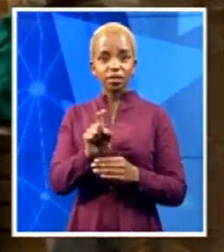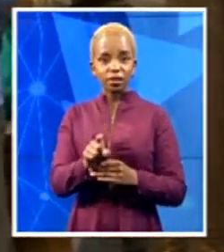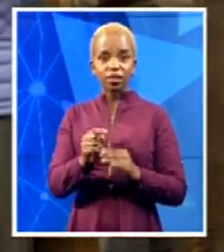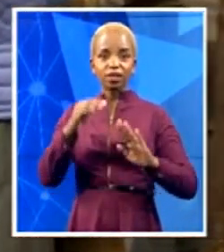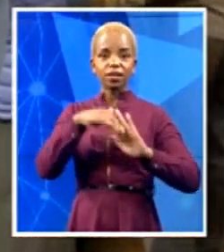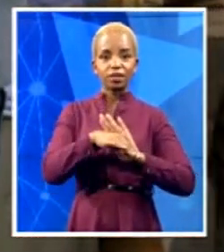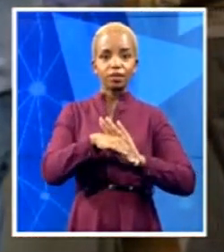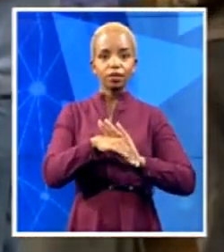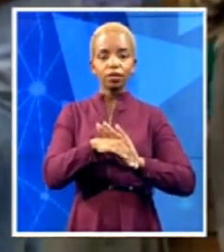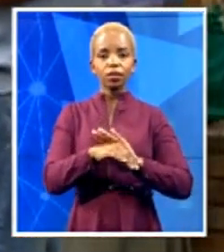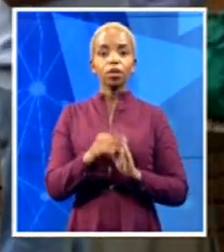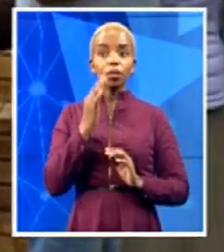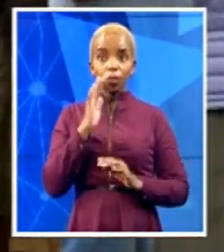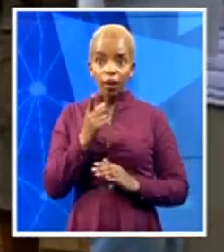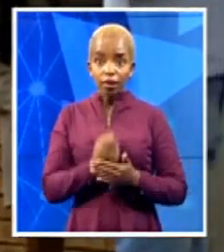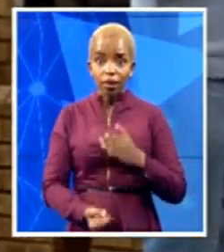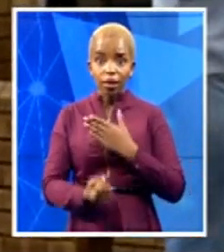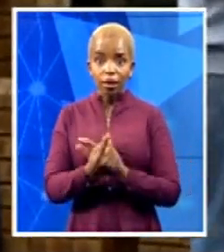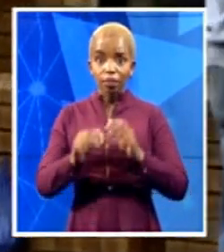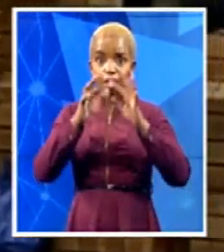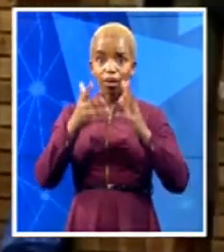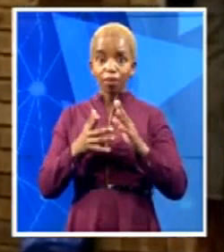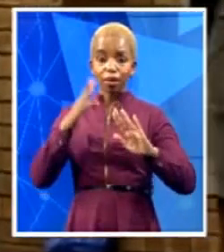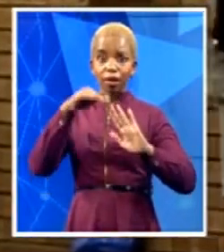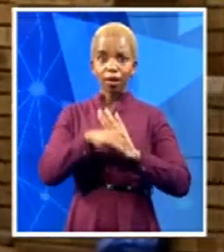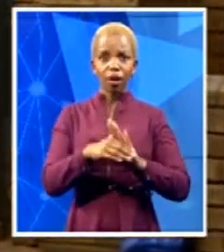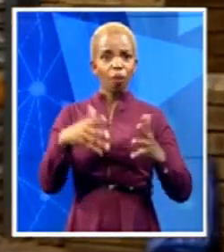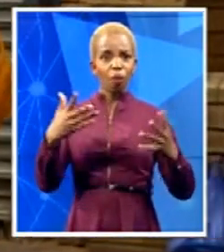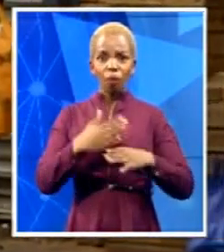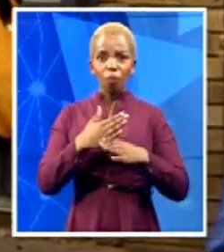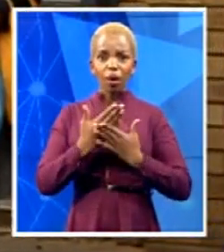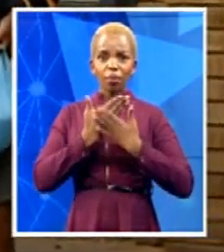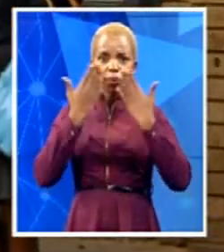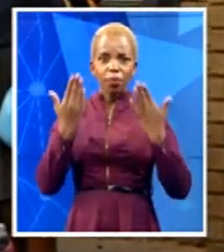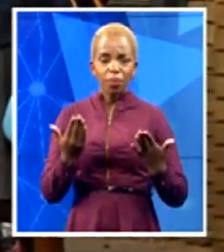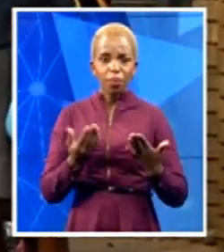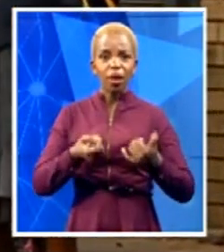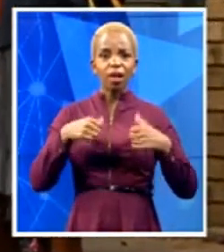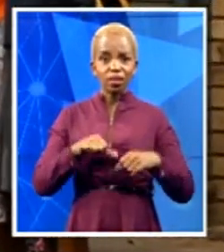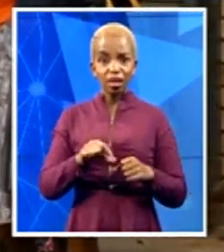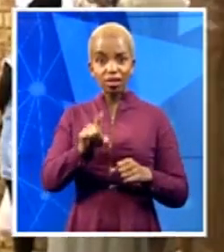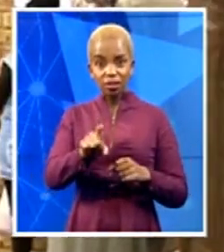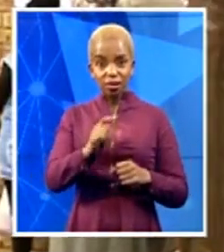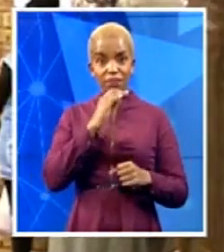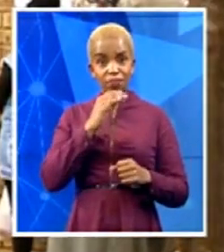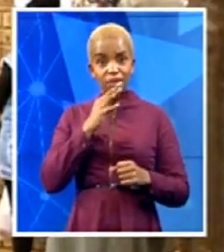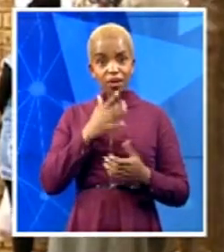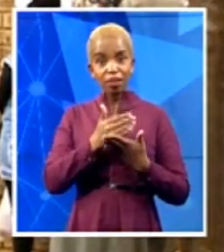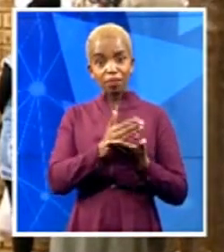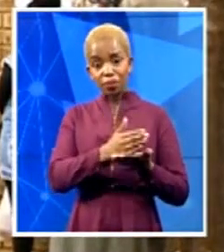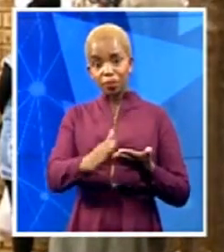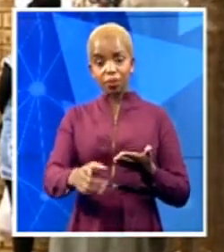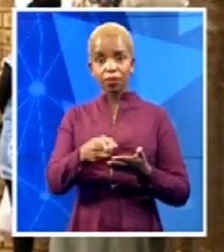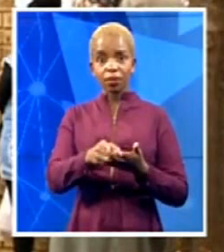was negative and unemployment was actually getting worse, we were then hit by the virus, the pandemic. We then had to put the country into a lockdown, which